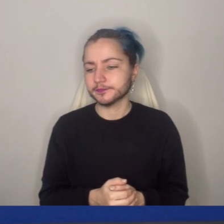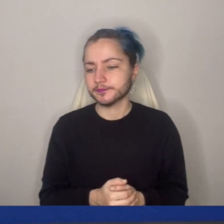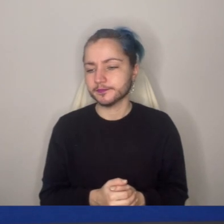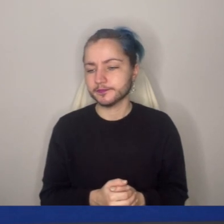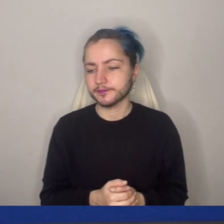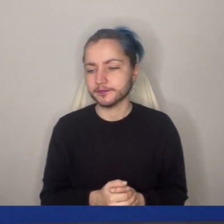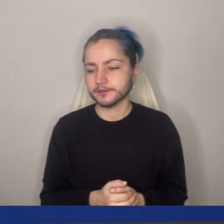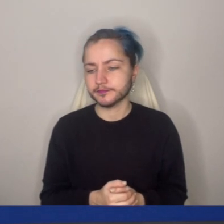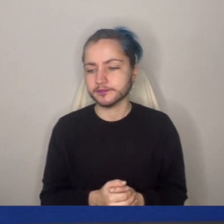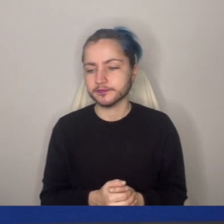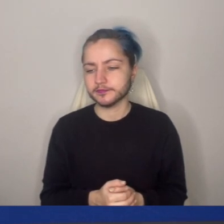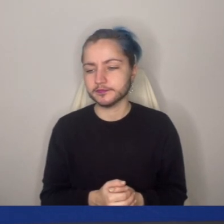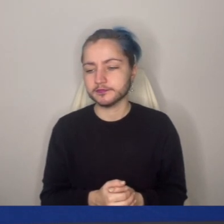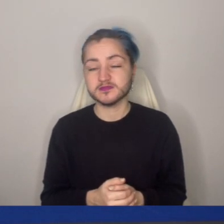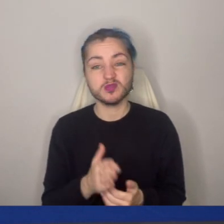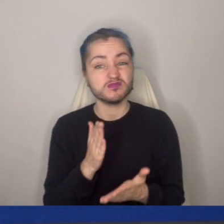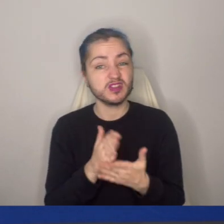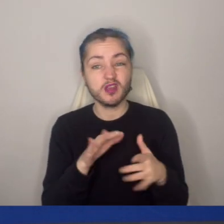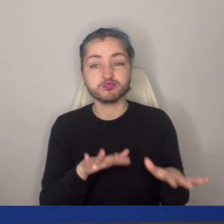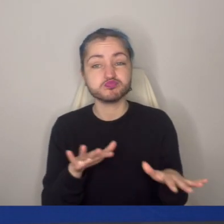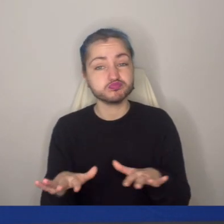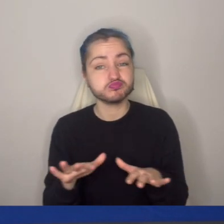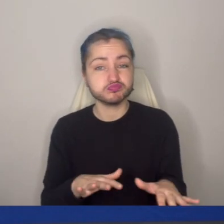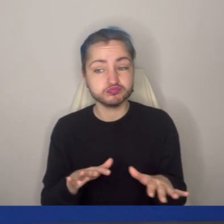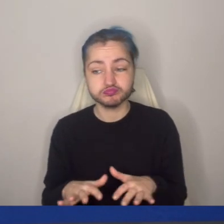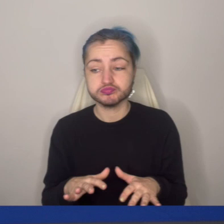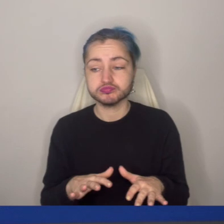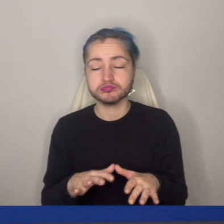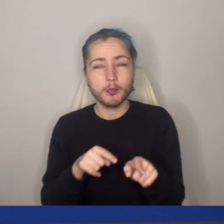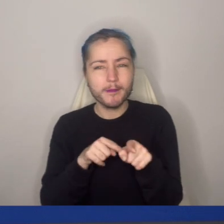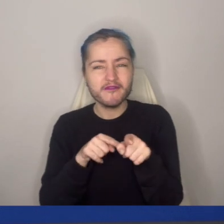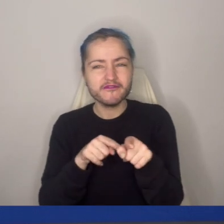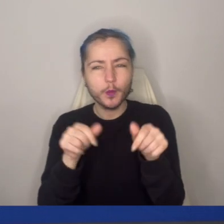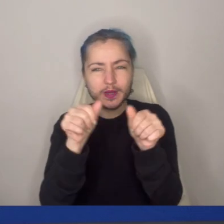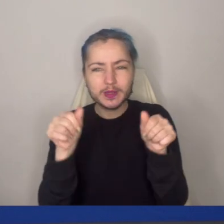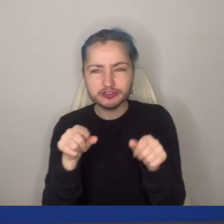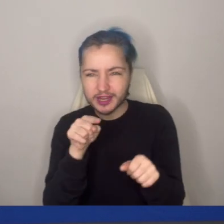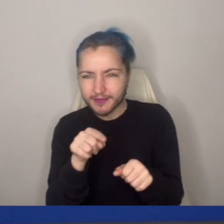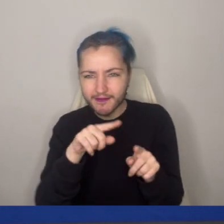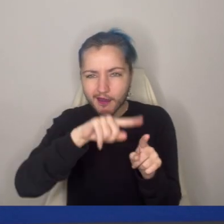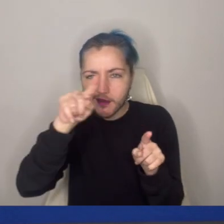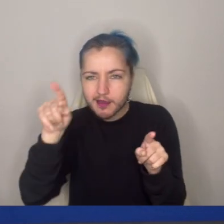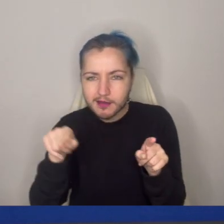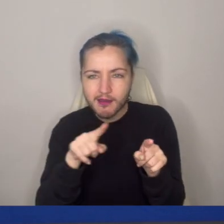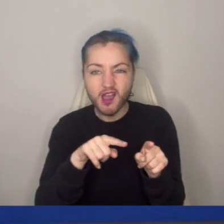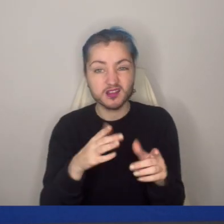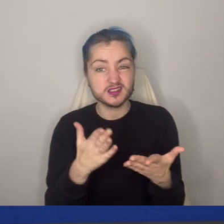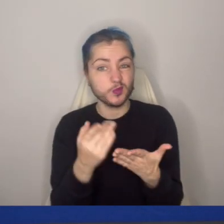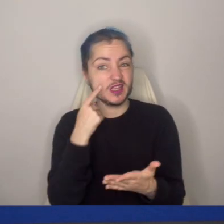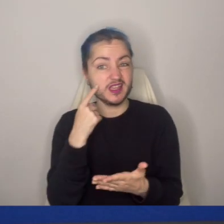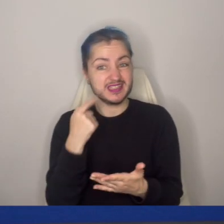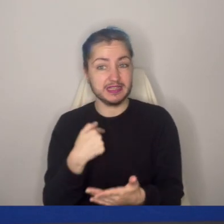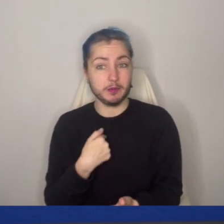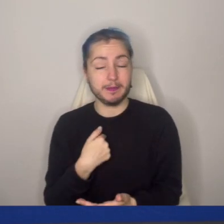you just kind of like take your time. But because I'm following the shape of this picture, it's quite easy for me to just get